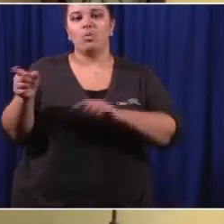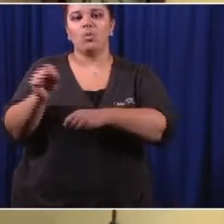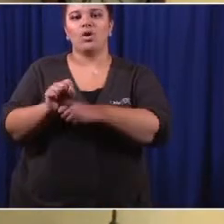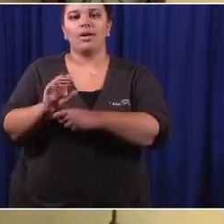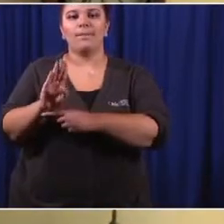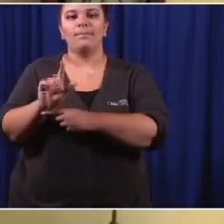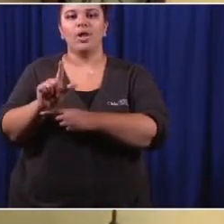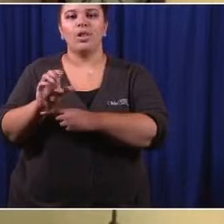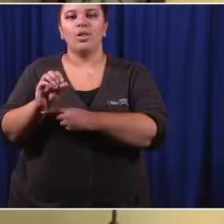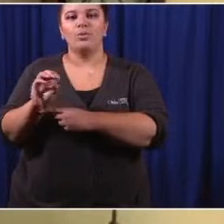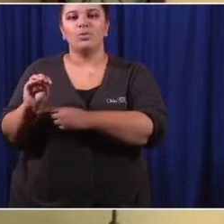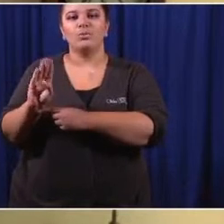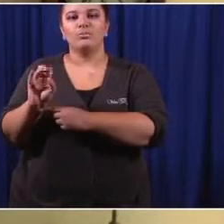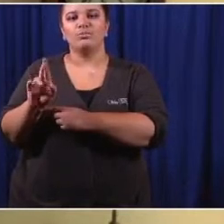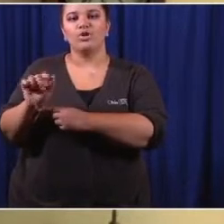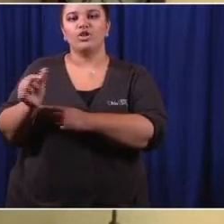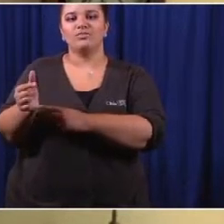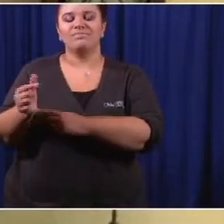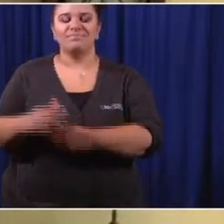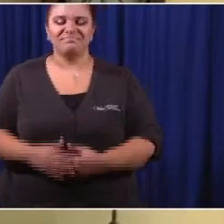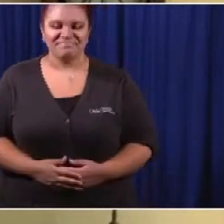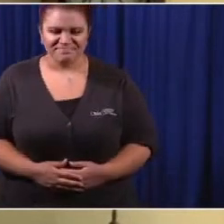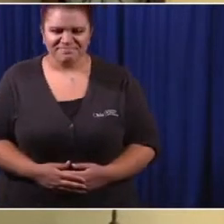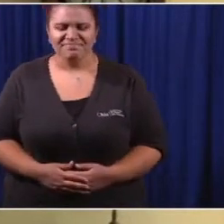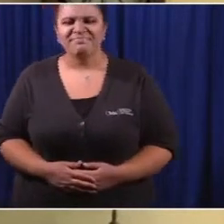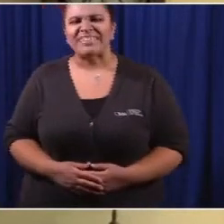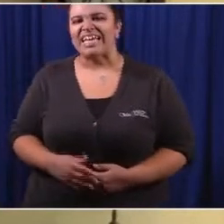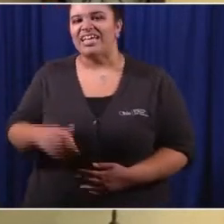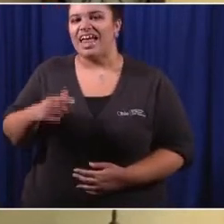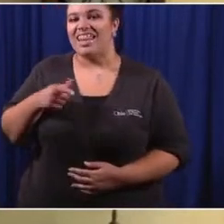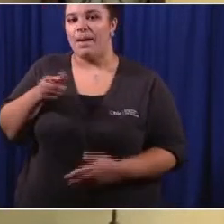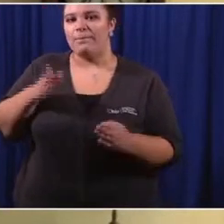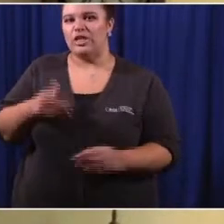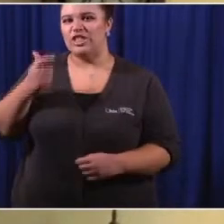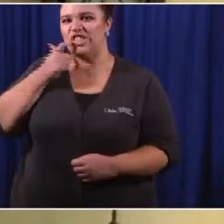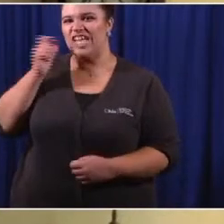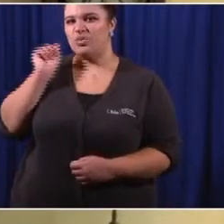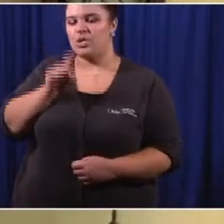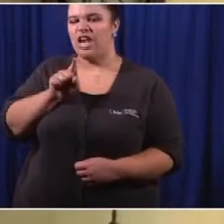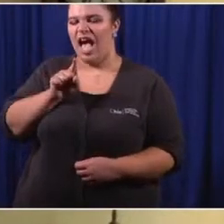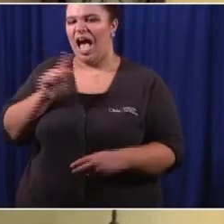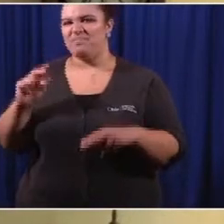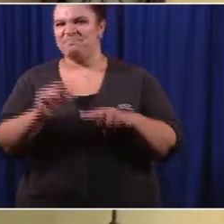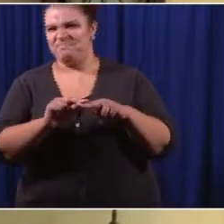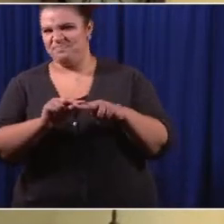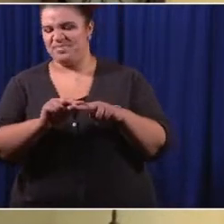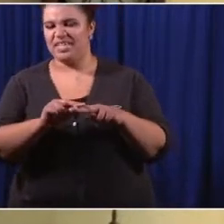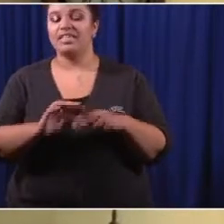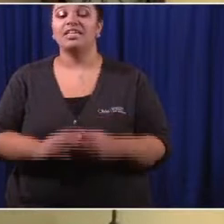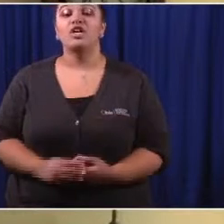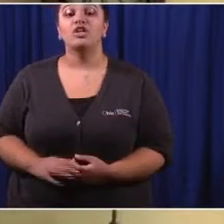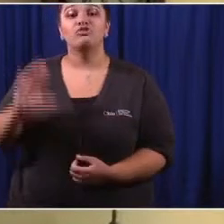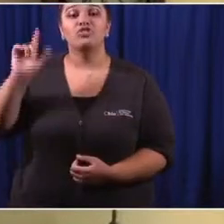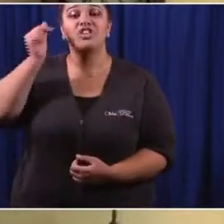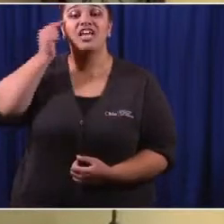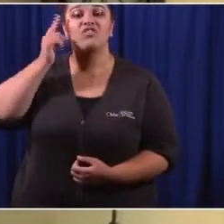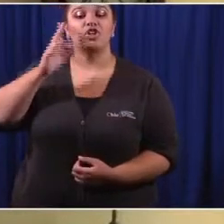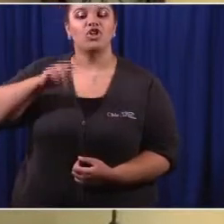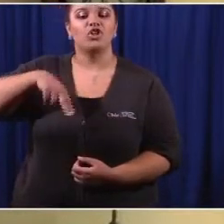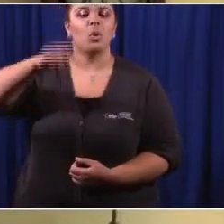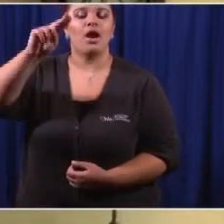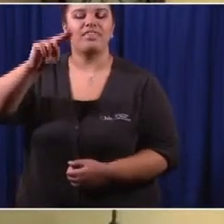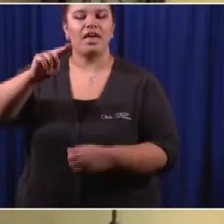Good afternoon, Governor. Thanks for having us. Following up on that last question, the governor to the north, in a state I will not